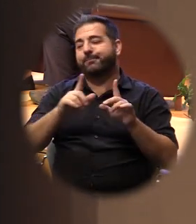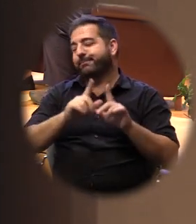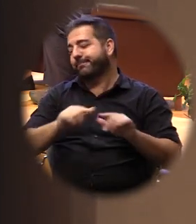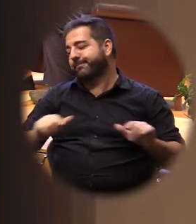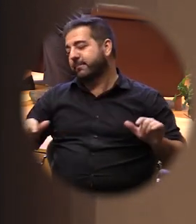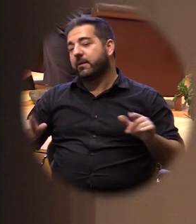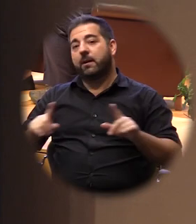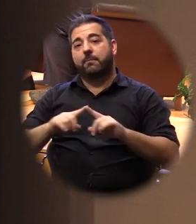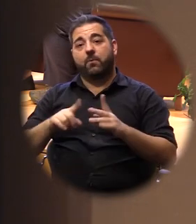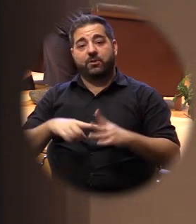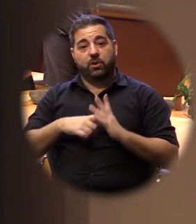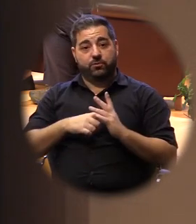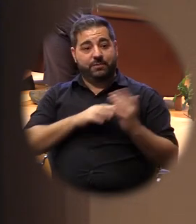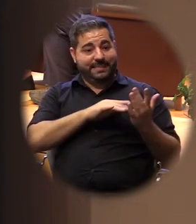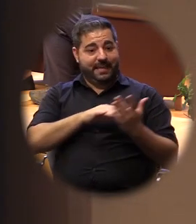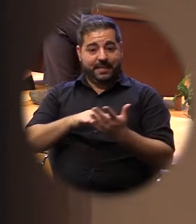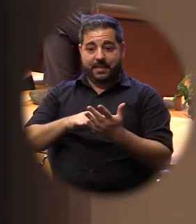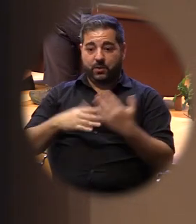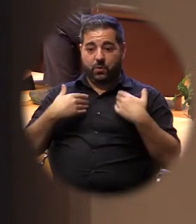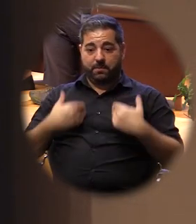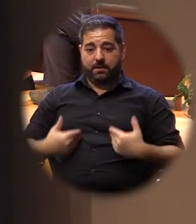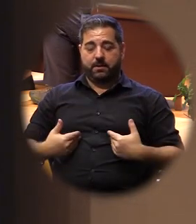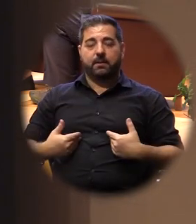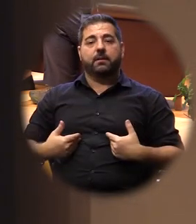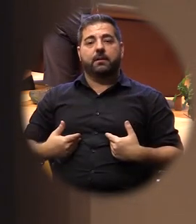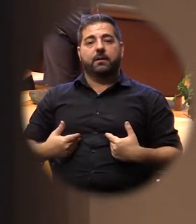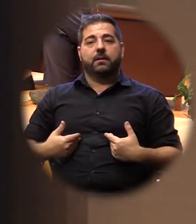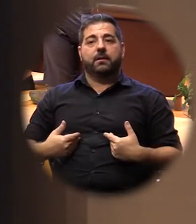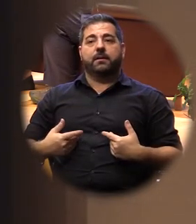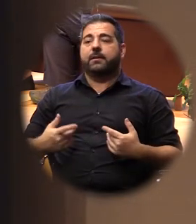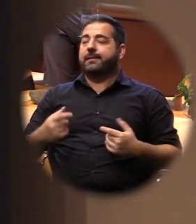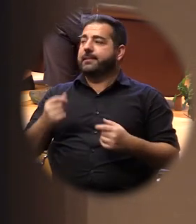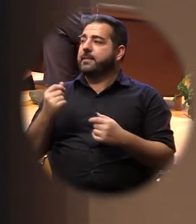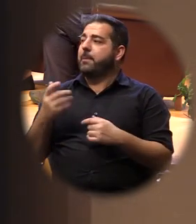we start to study humans, it's